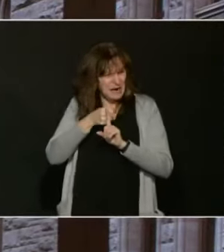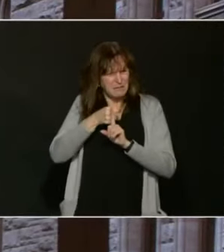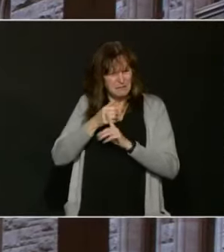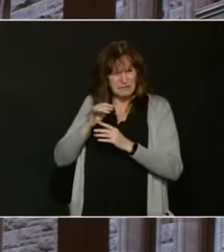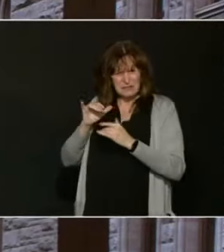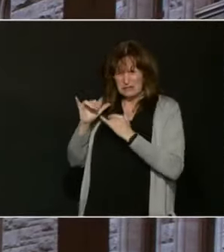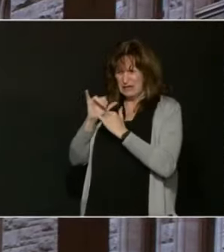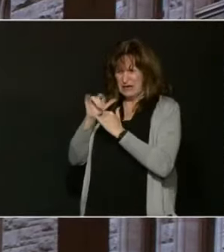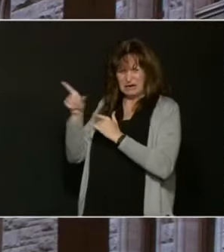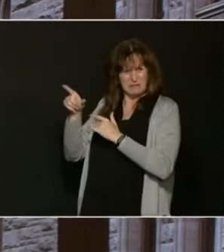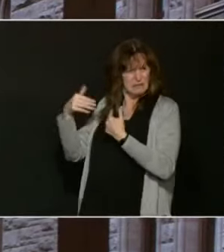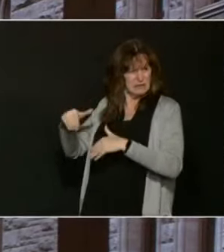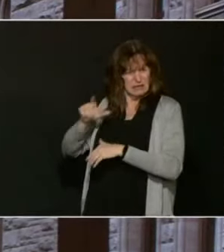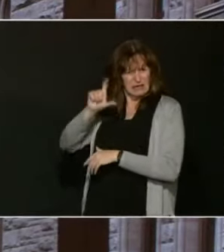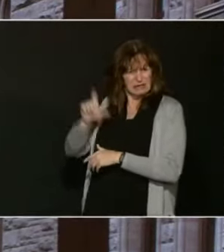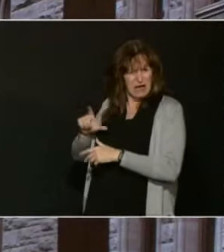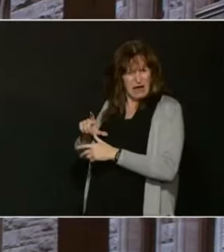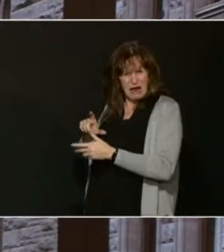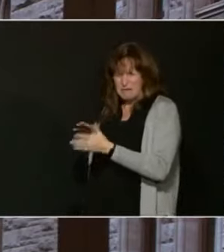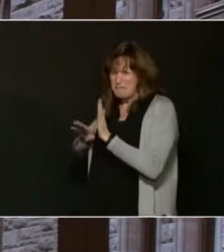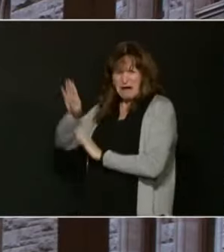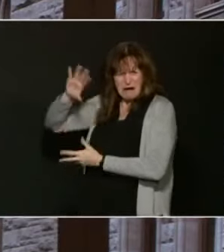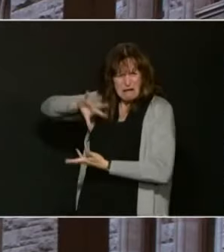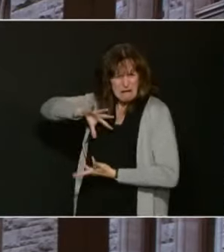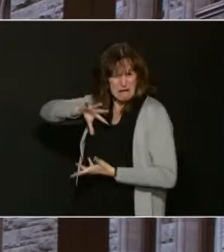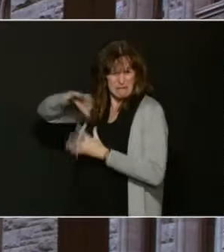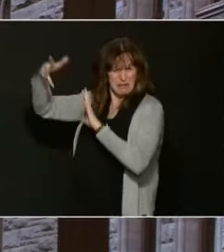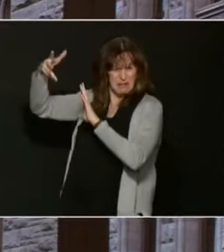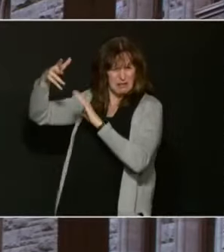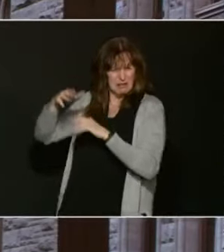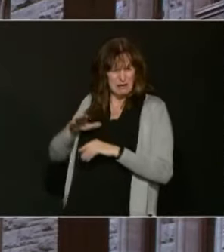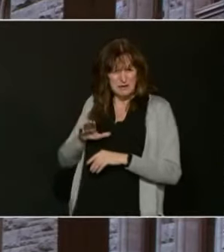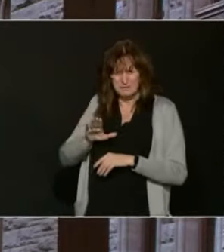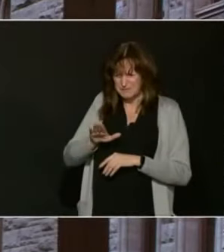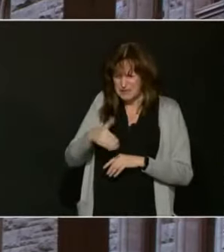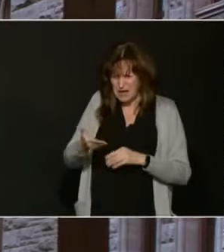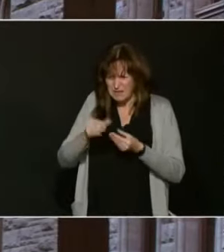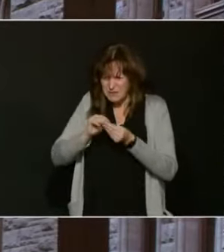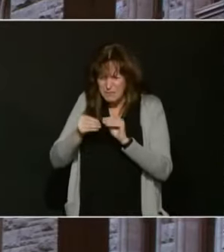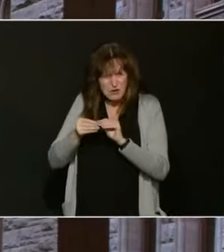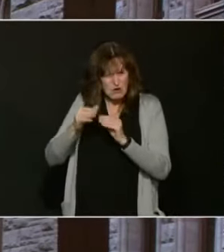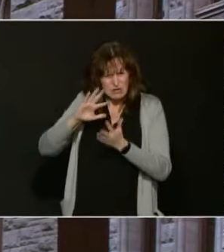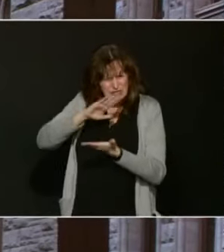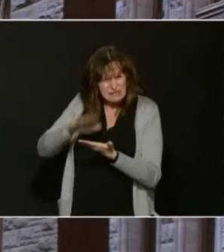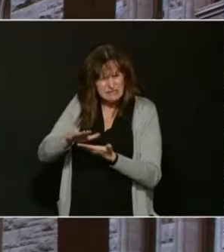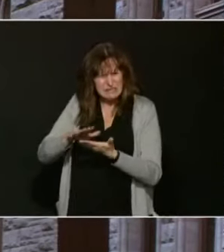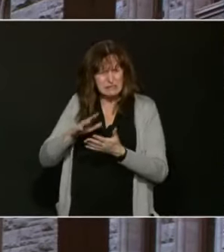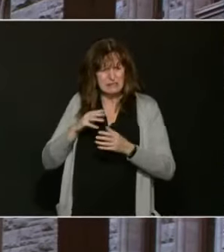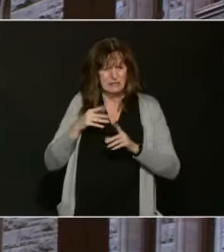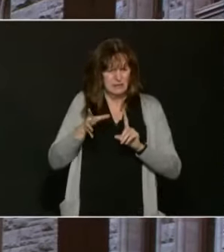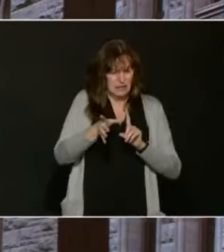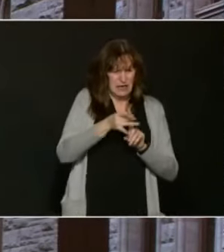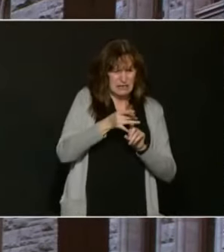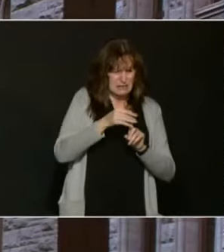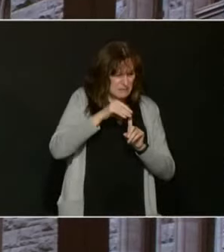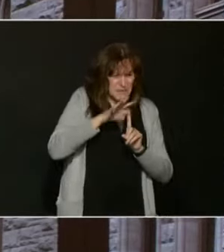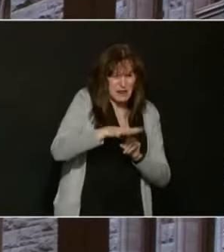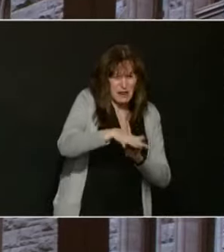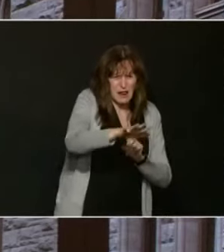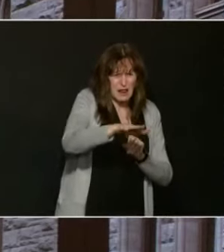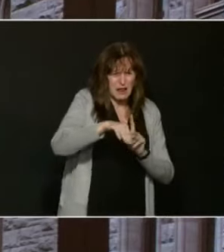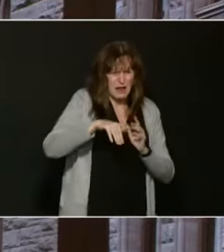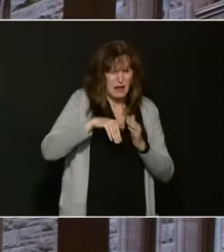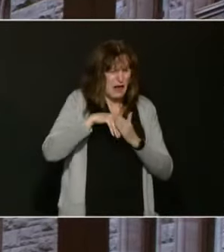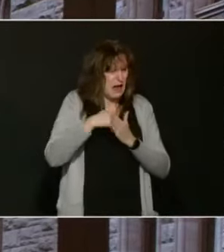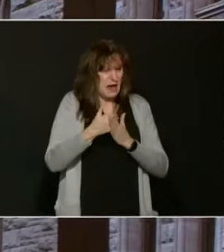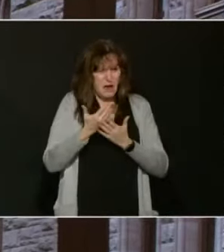morbidity and the mortality of this? How do we keep our healthcare system intact? How do we keep our society still running? Because some